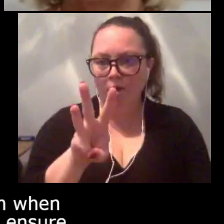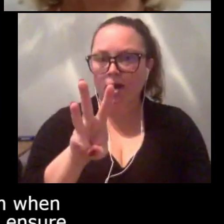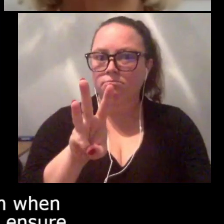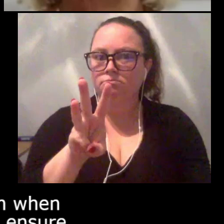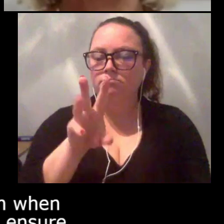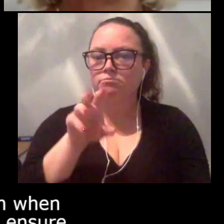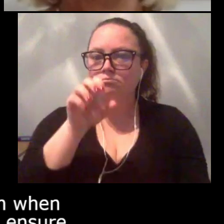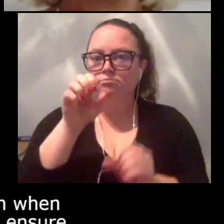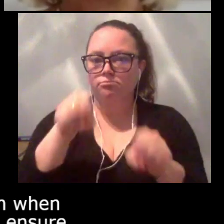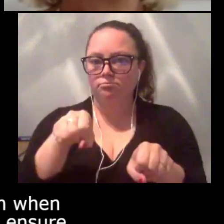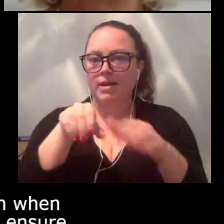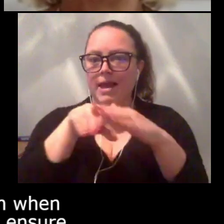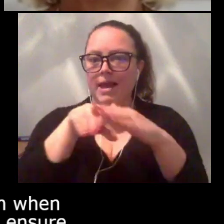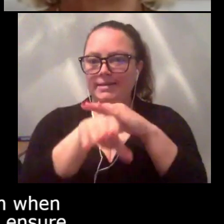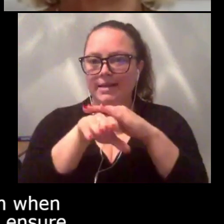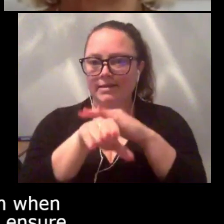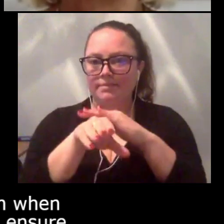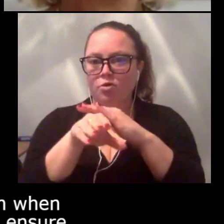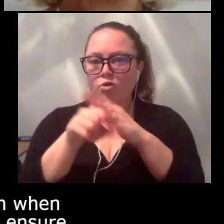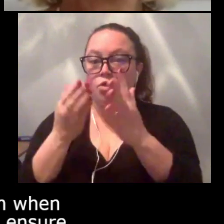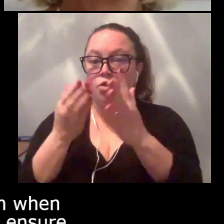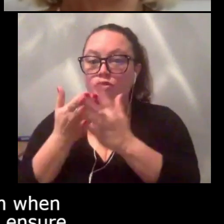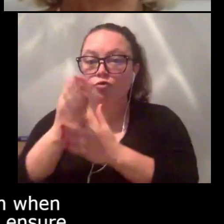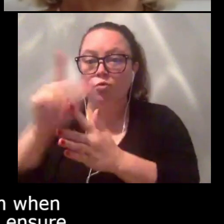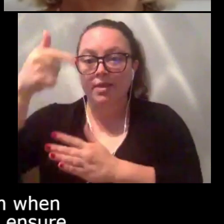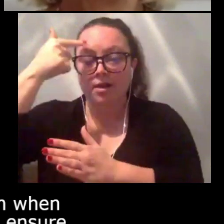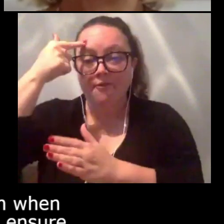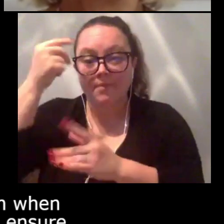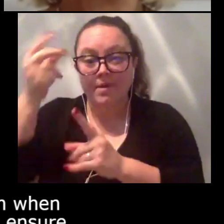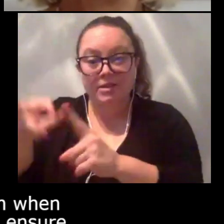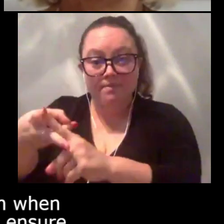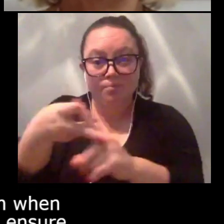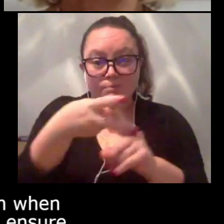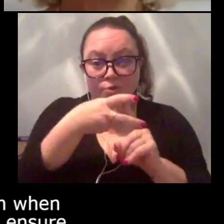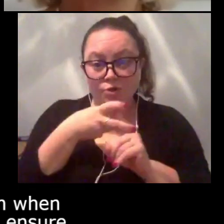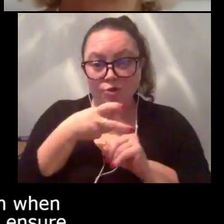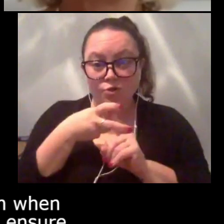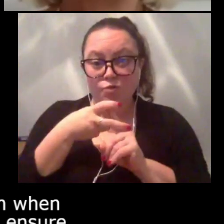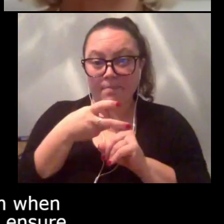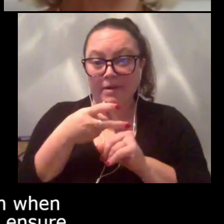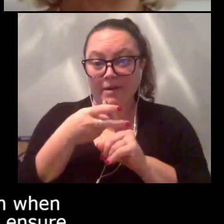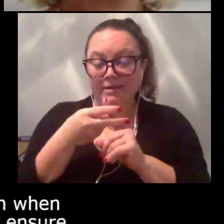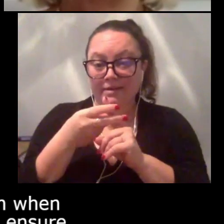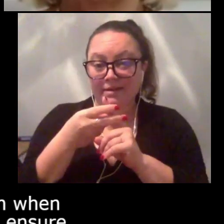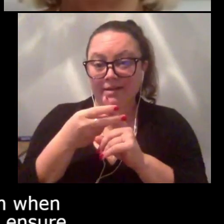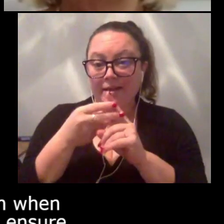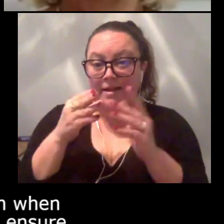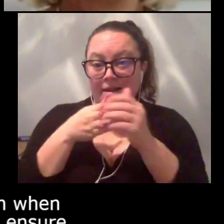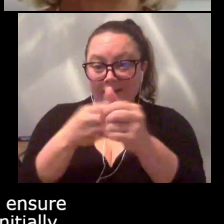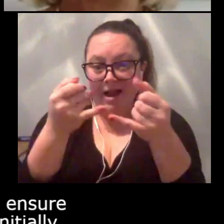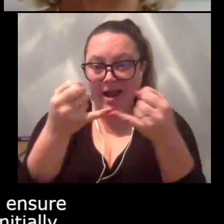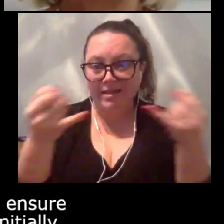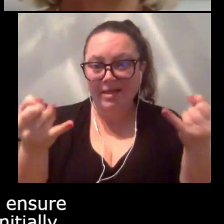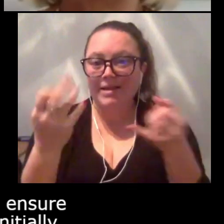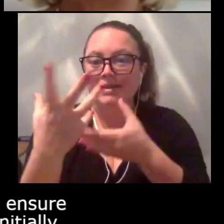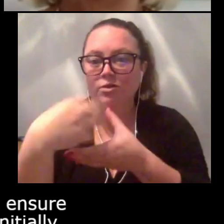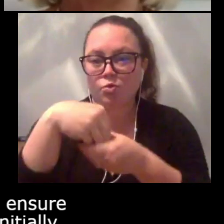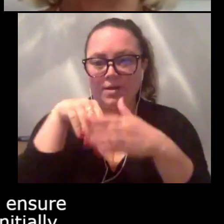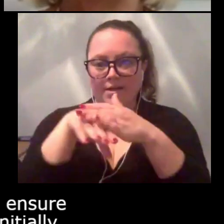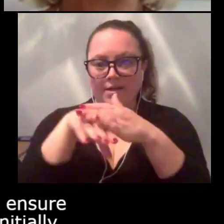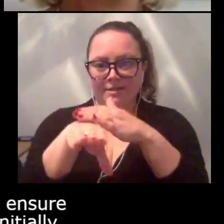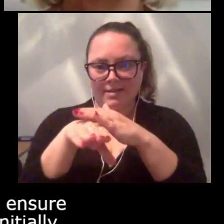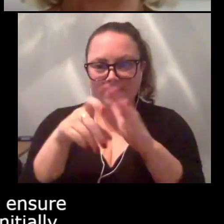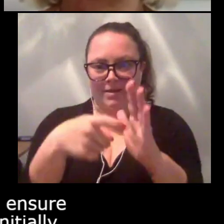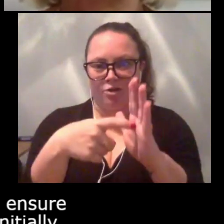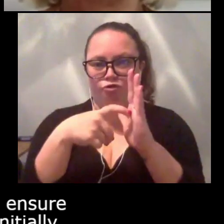initially government procurement guidelines, including accessibility criteria. This was started in the